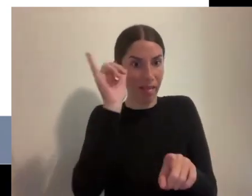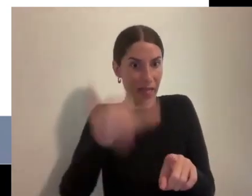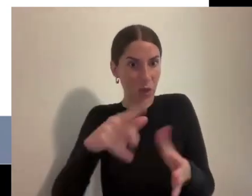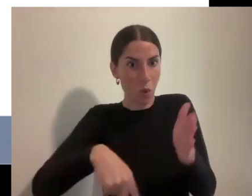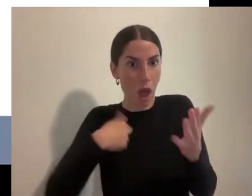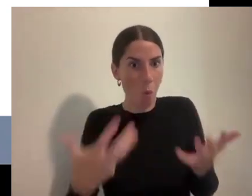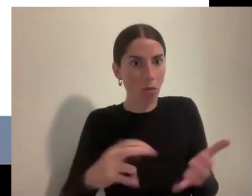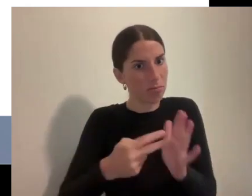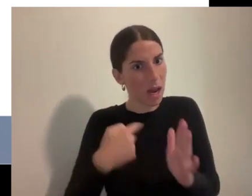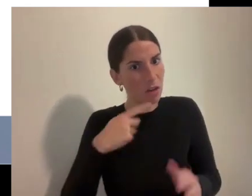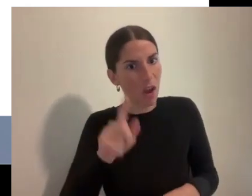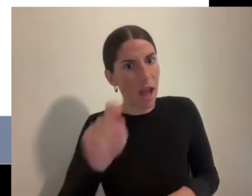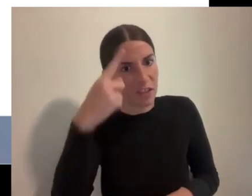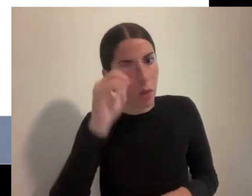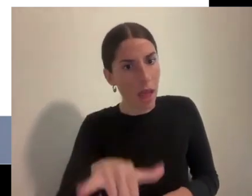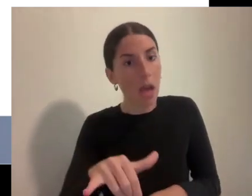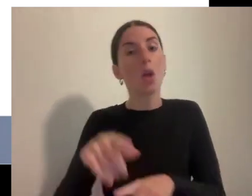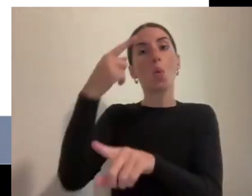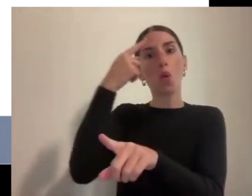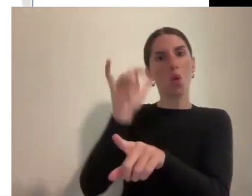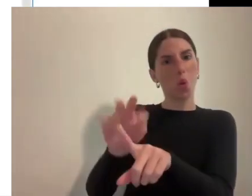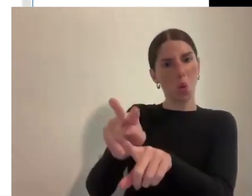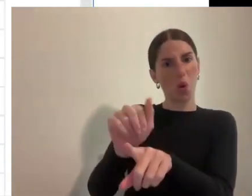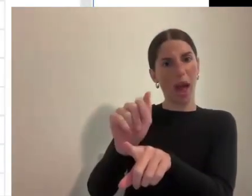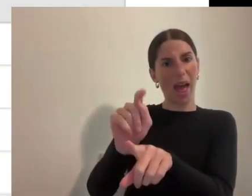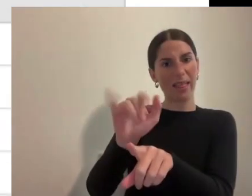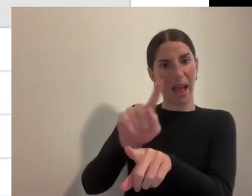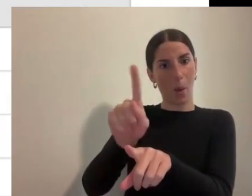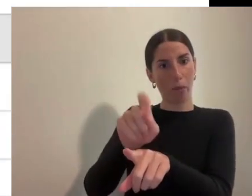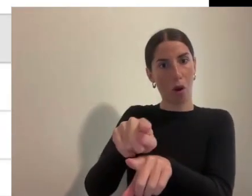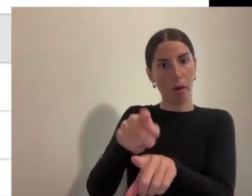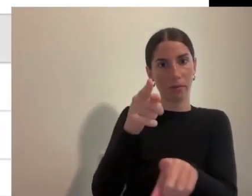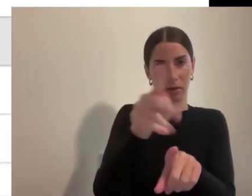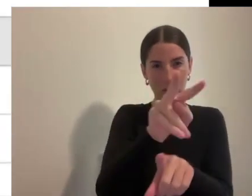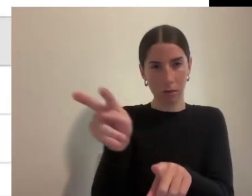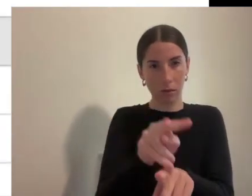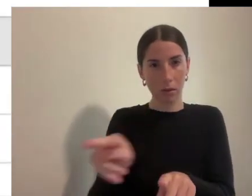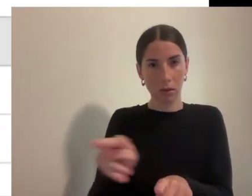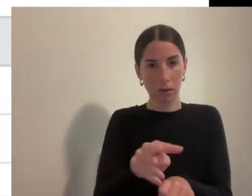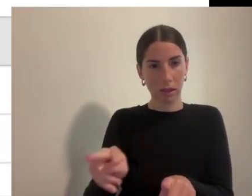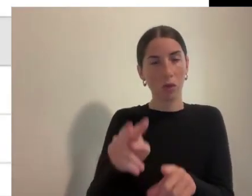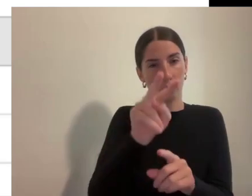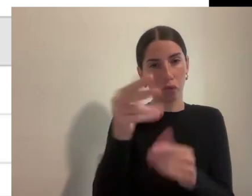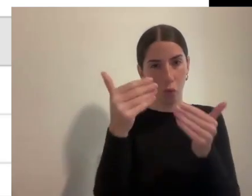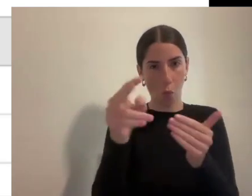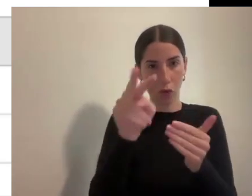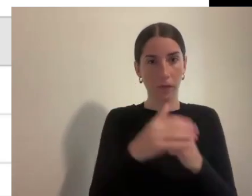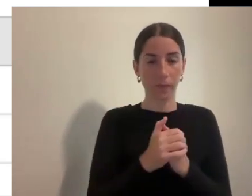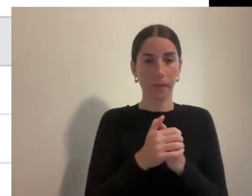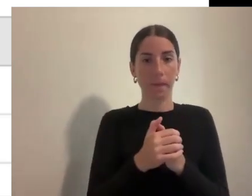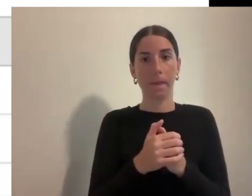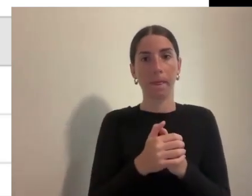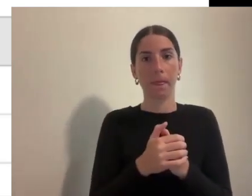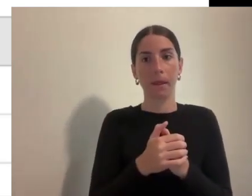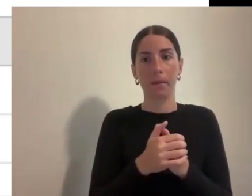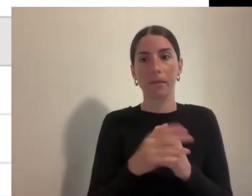for. So look at this prompt and let me try and zoom in so you see that better. Look at this prompt here. And I see Giancarlo